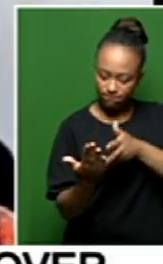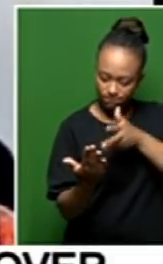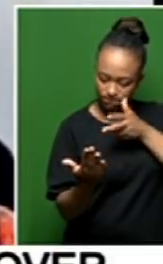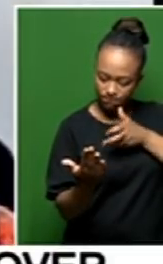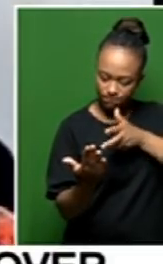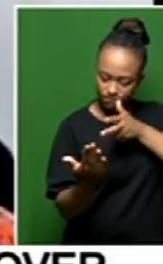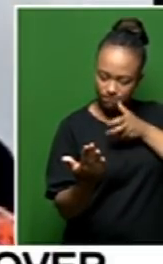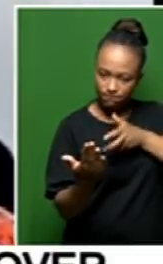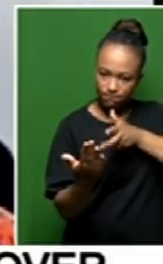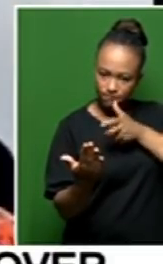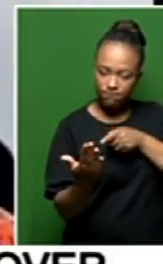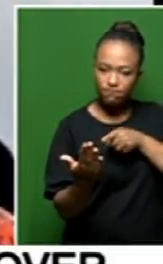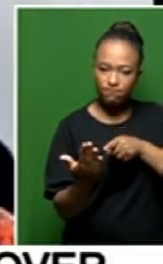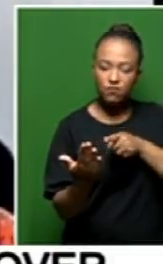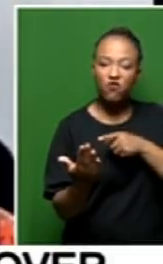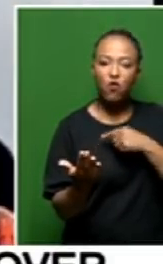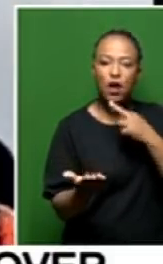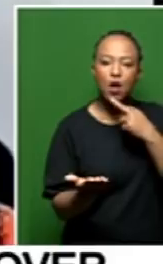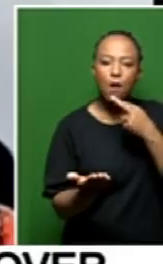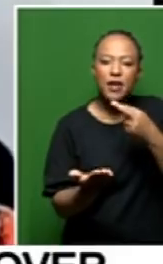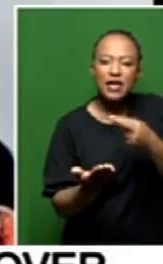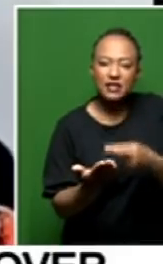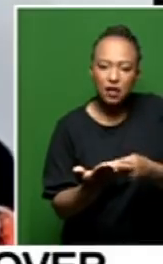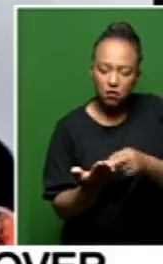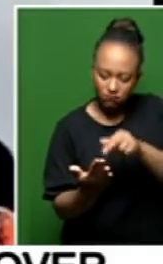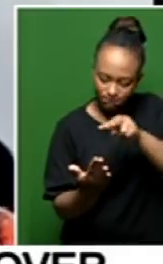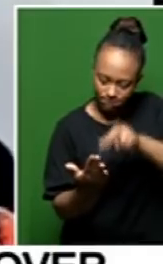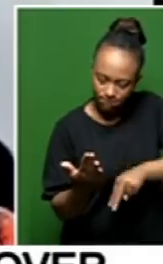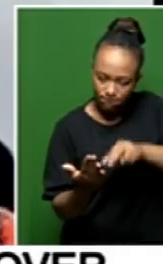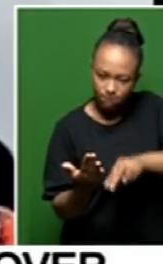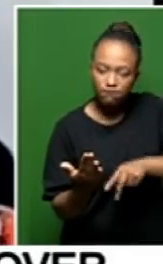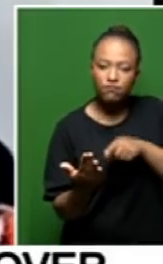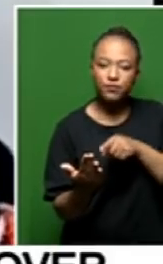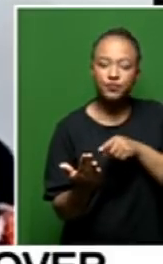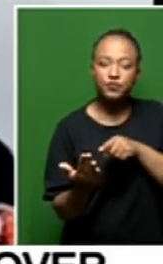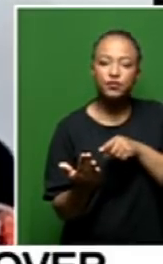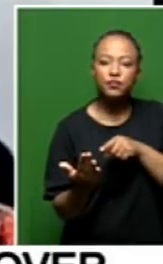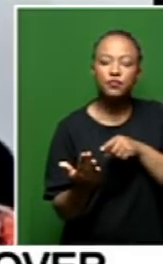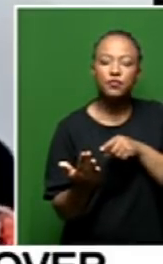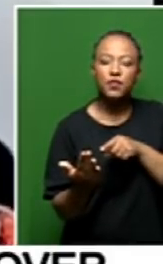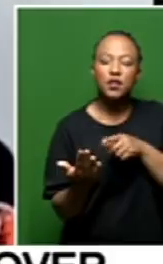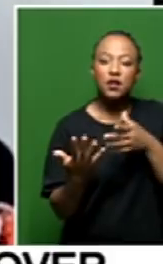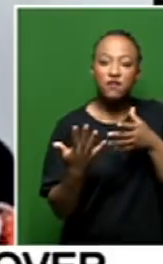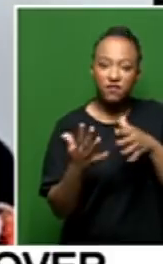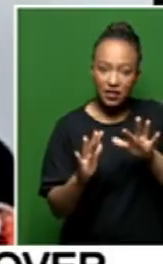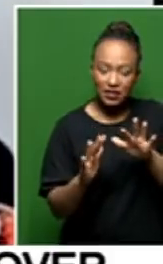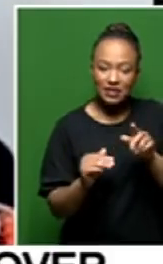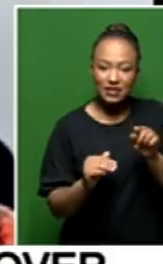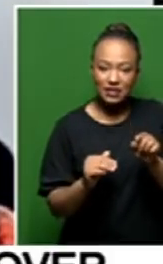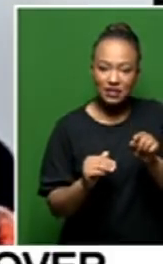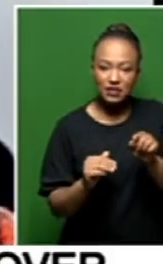pay attention to the recommendations and close the fault lines